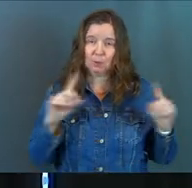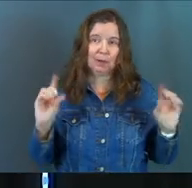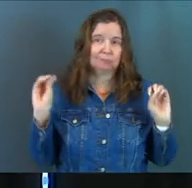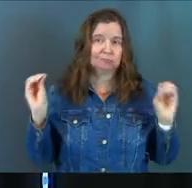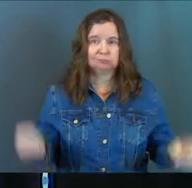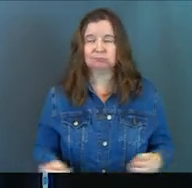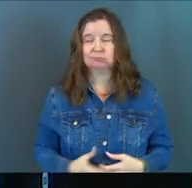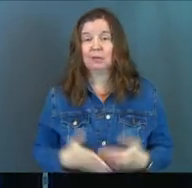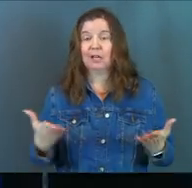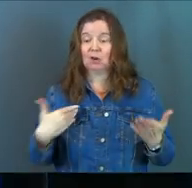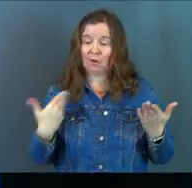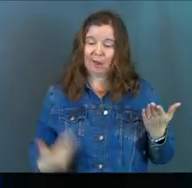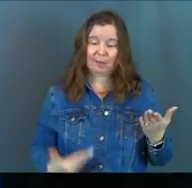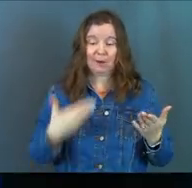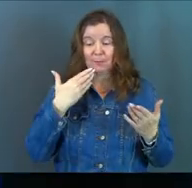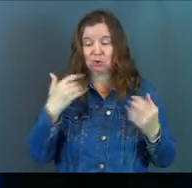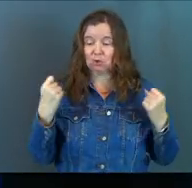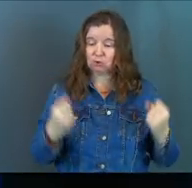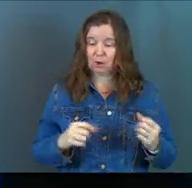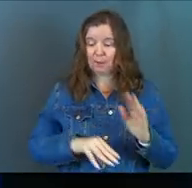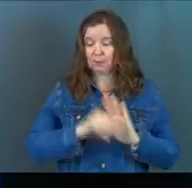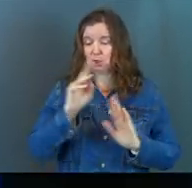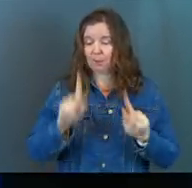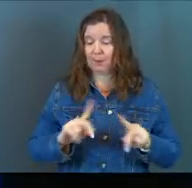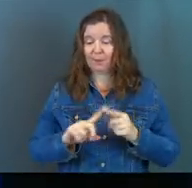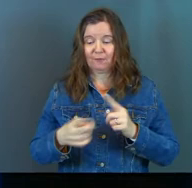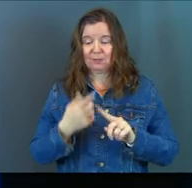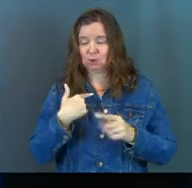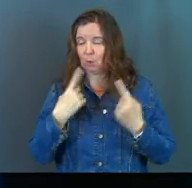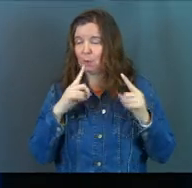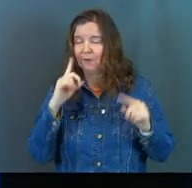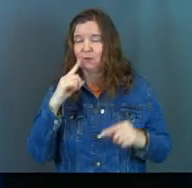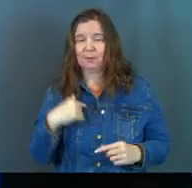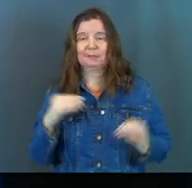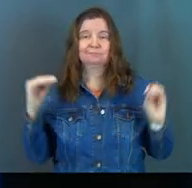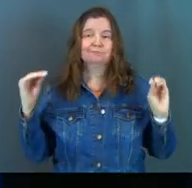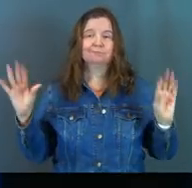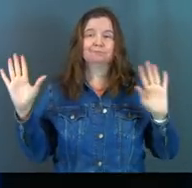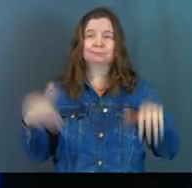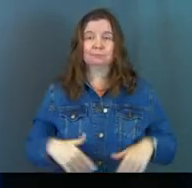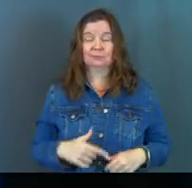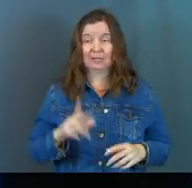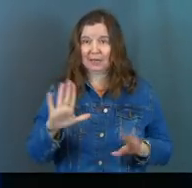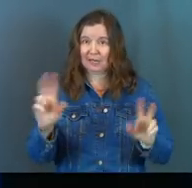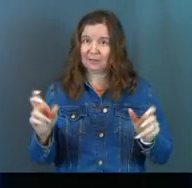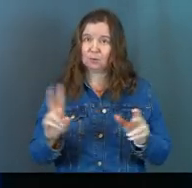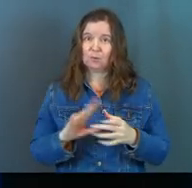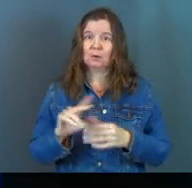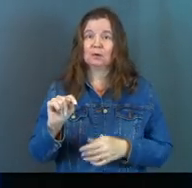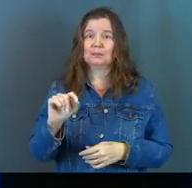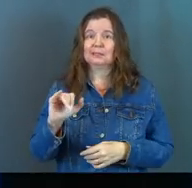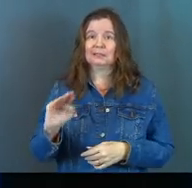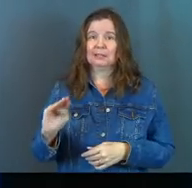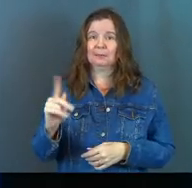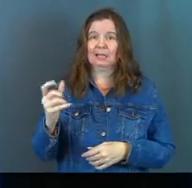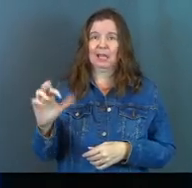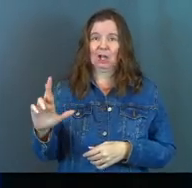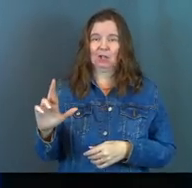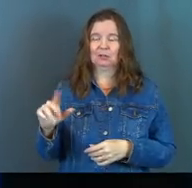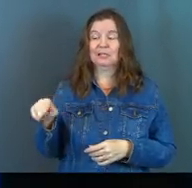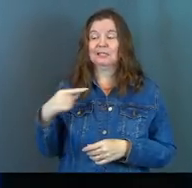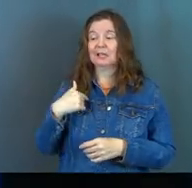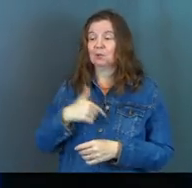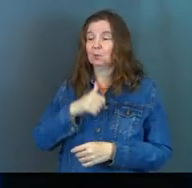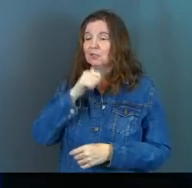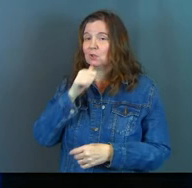out. And here I am, and I'm a good, strong, mature person, but friendships don't work out for me. Can I give you this quote from Tim Keller? I love this. He